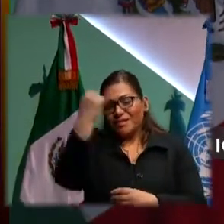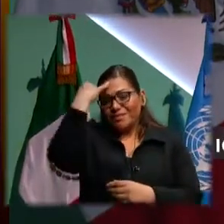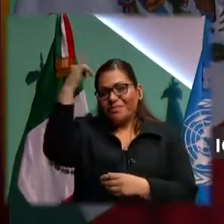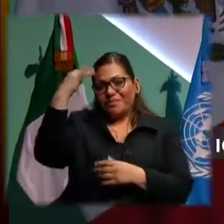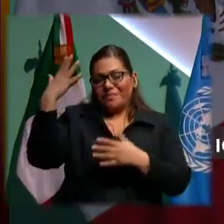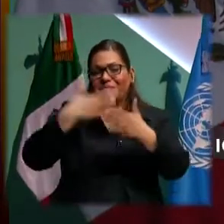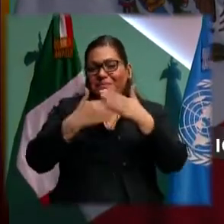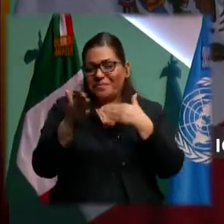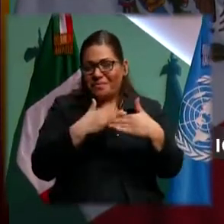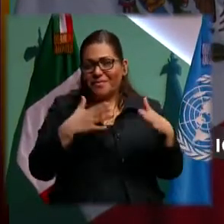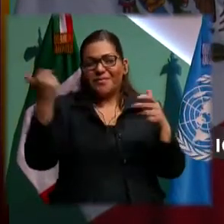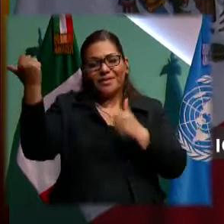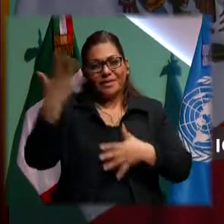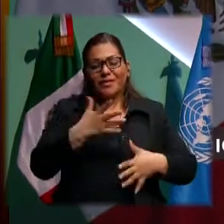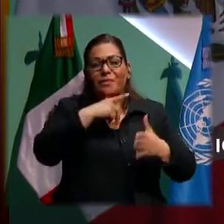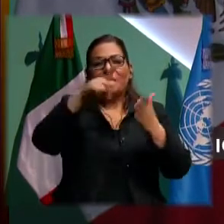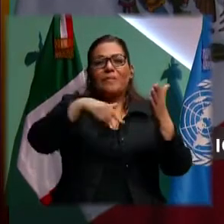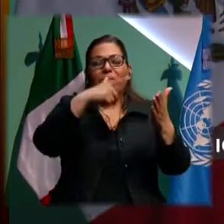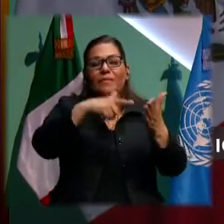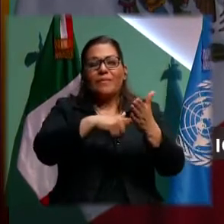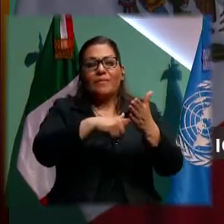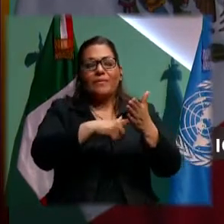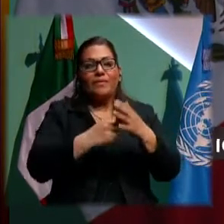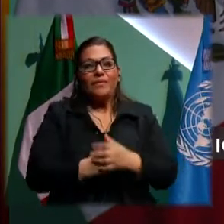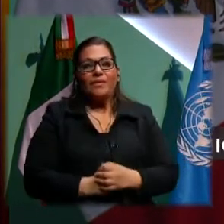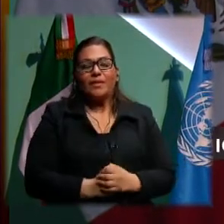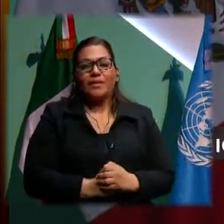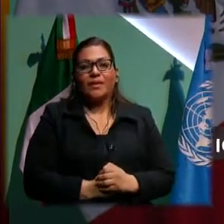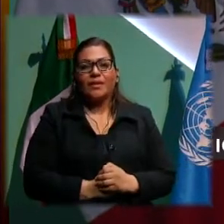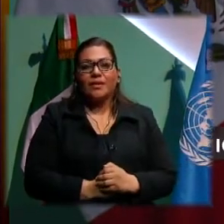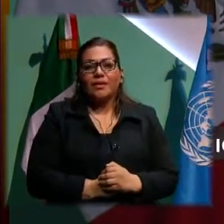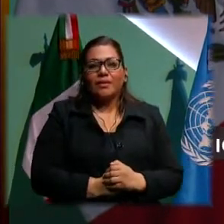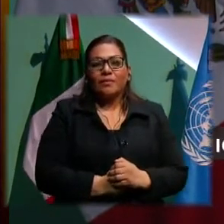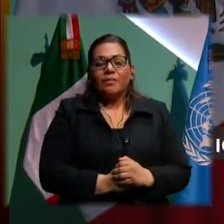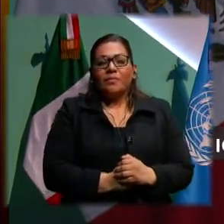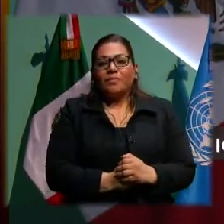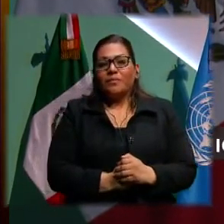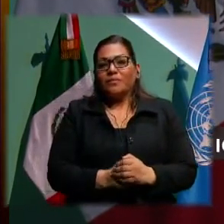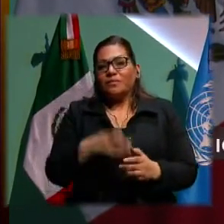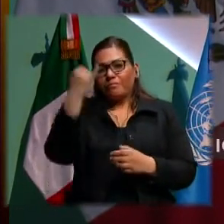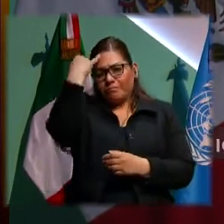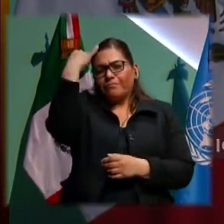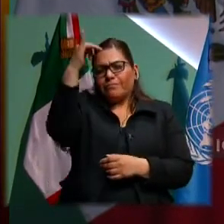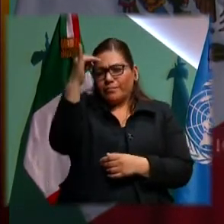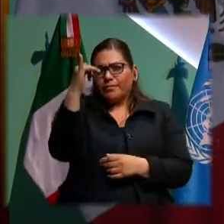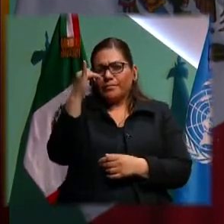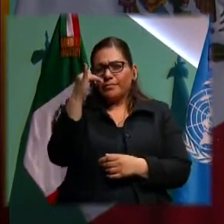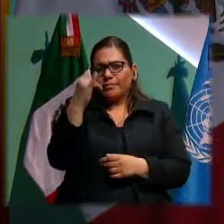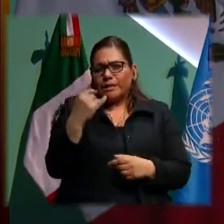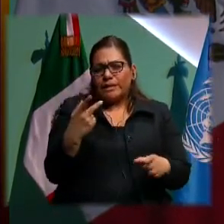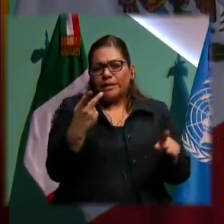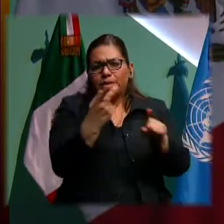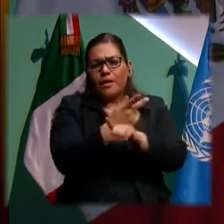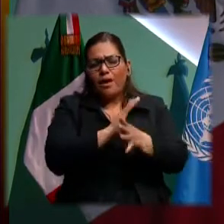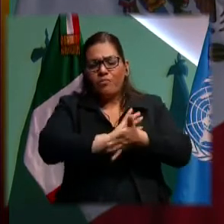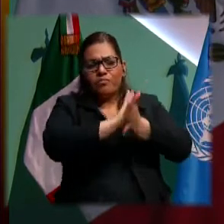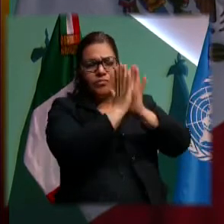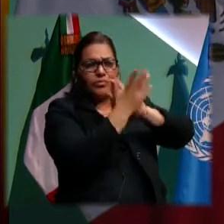moved from these innovative ideas to innovative solutions as we have worked together over these